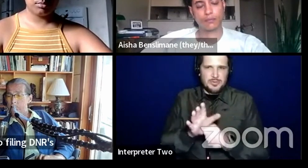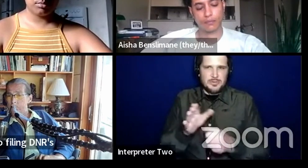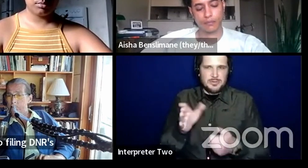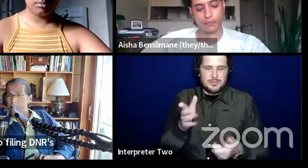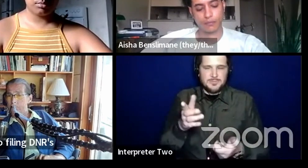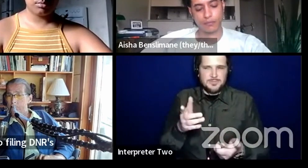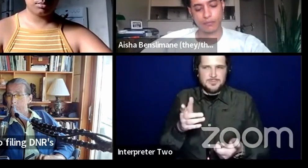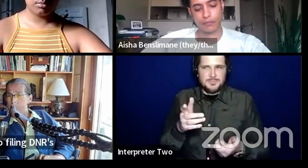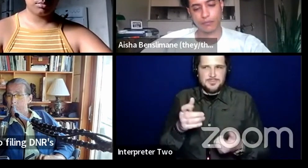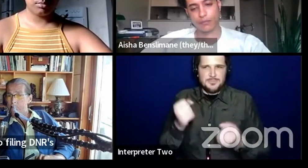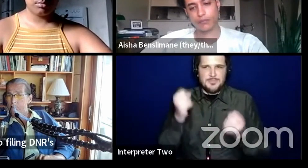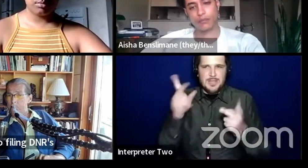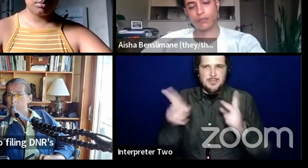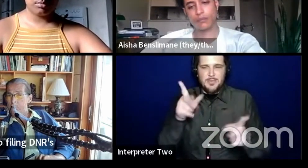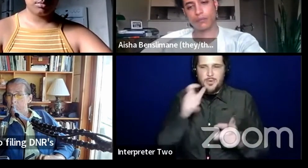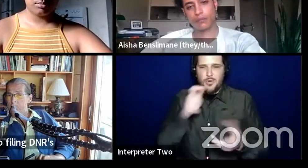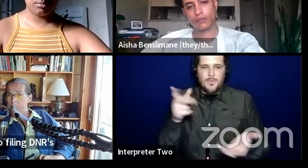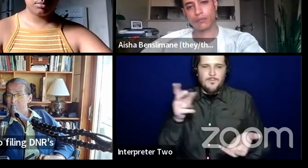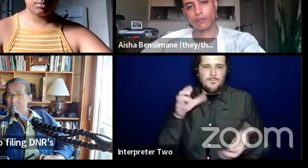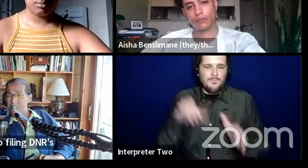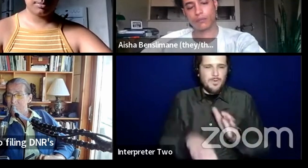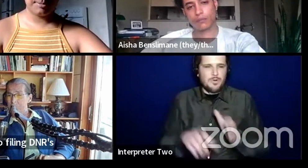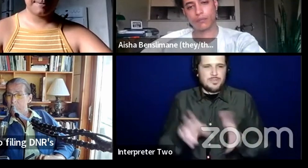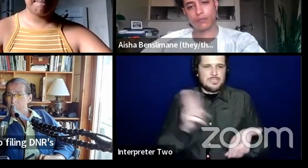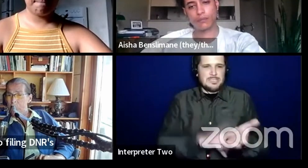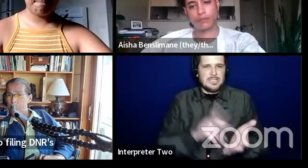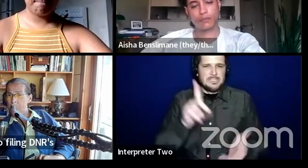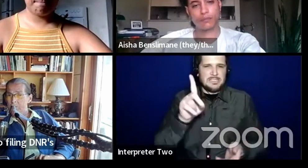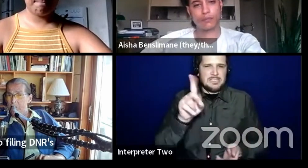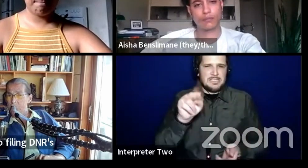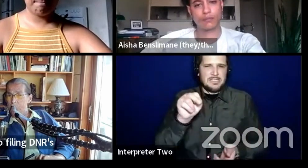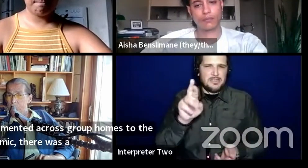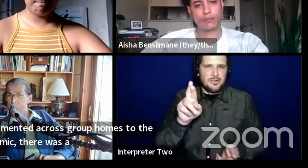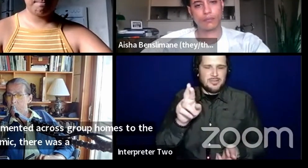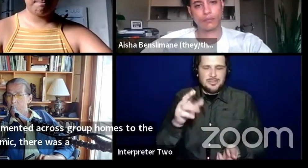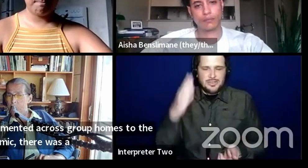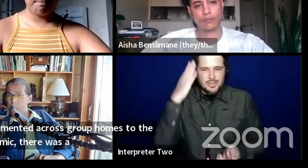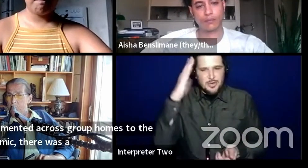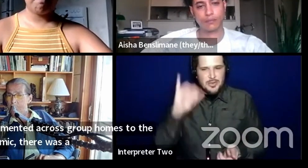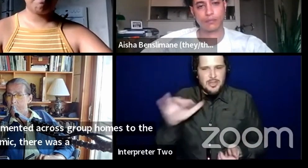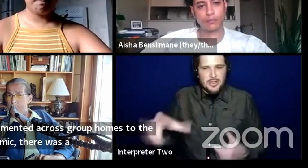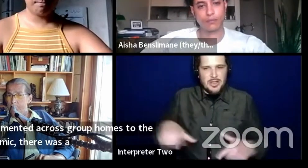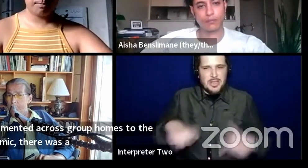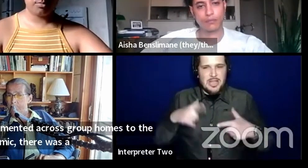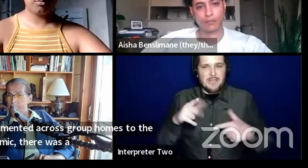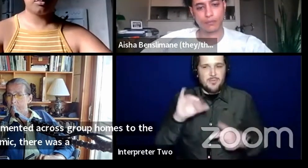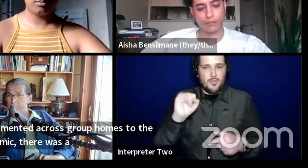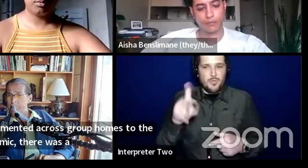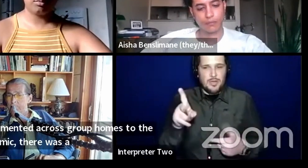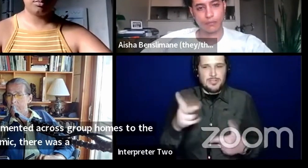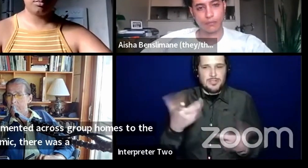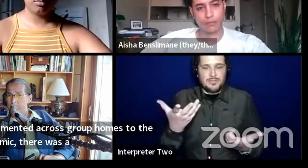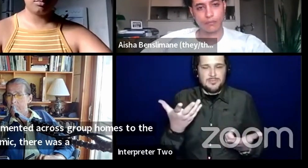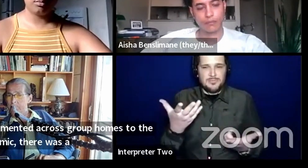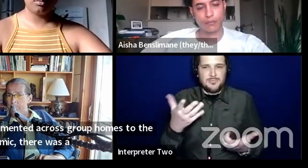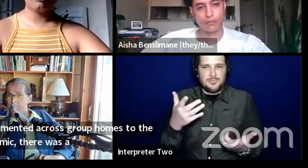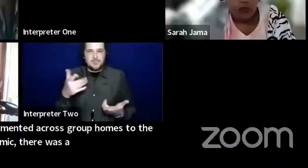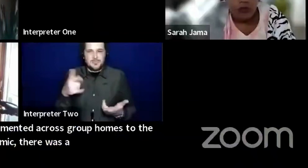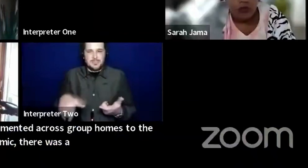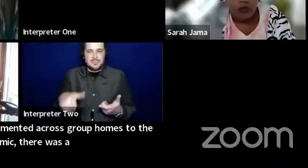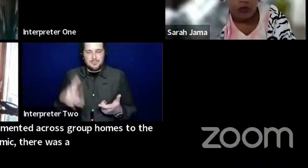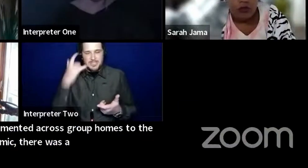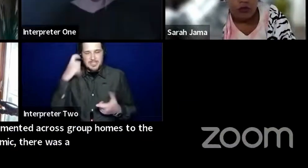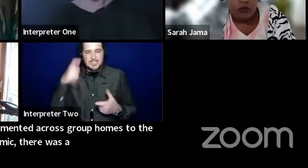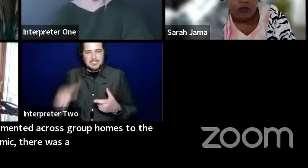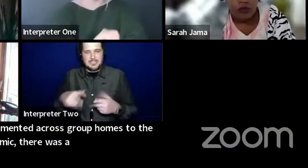slate of people who were forced to sign DNRs knowing that their lives were at risk as a result of these very structures.